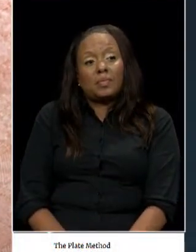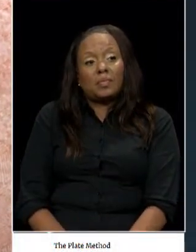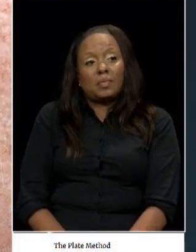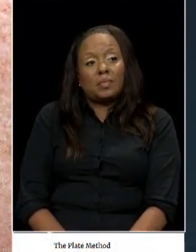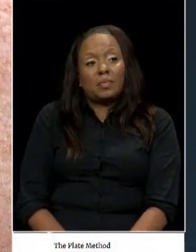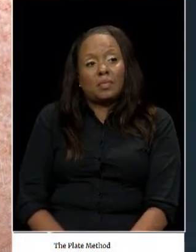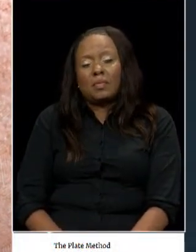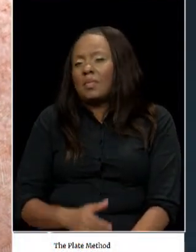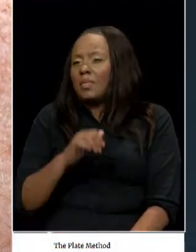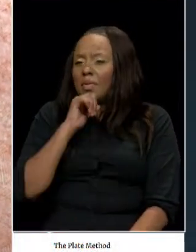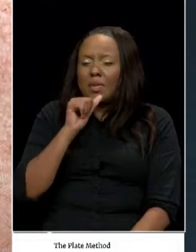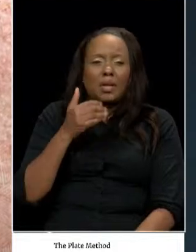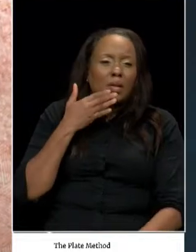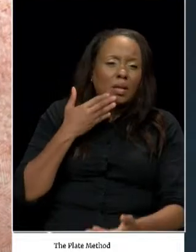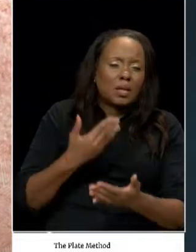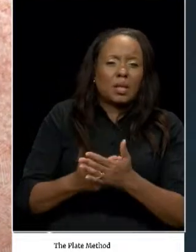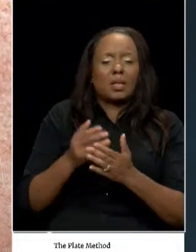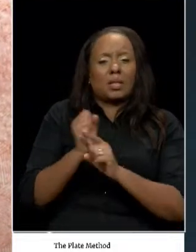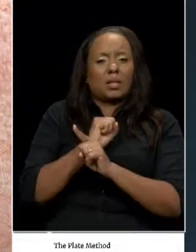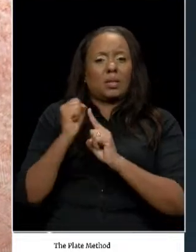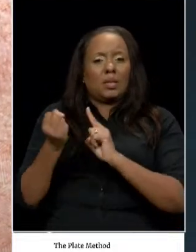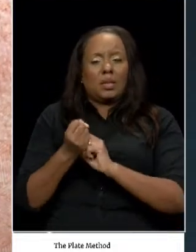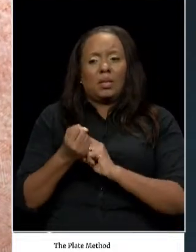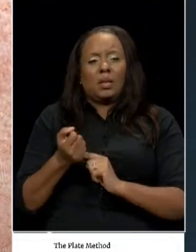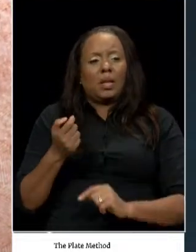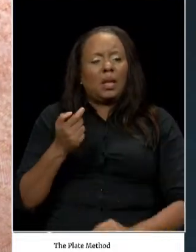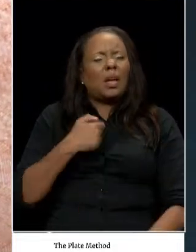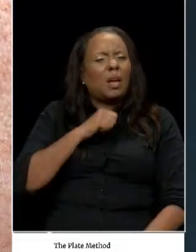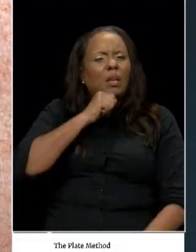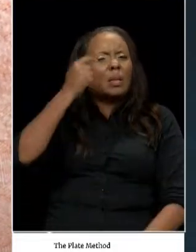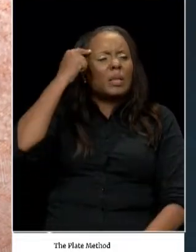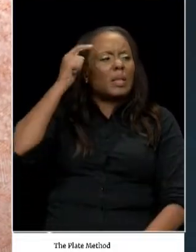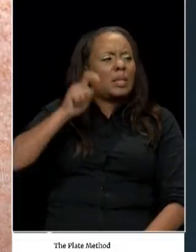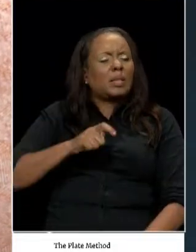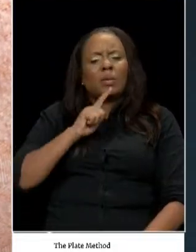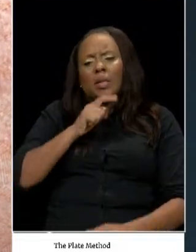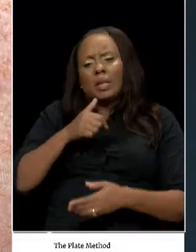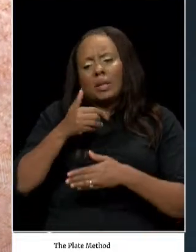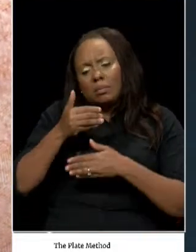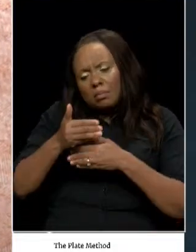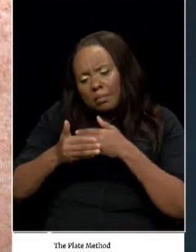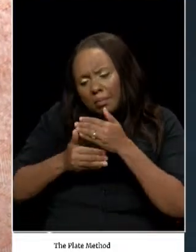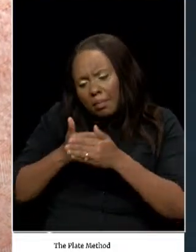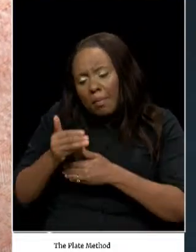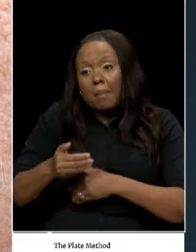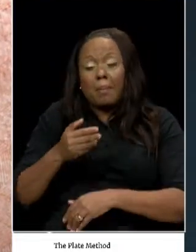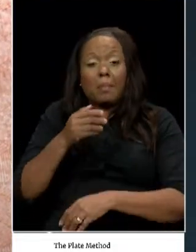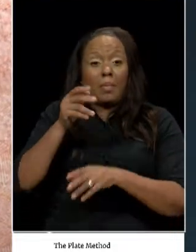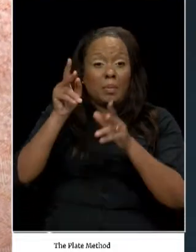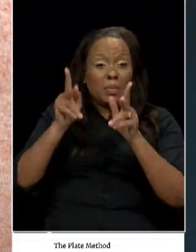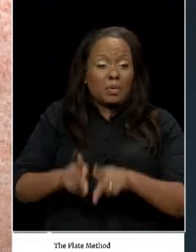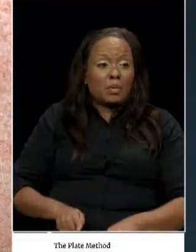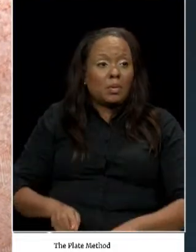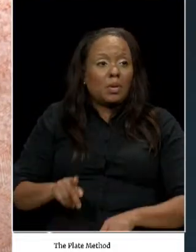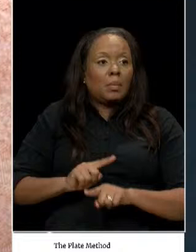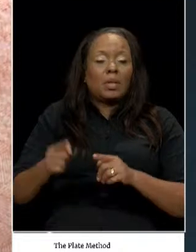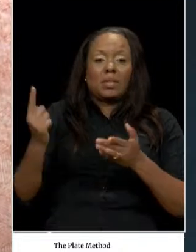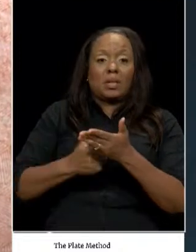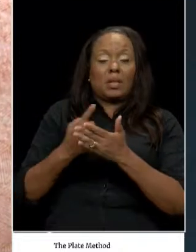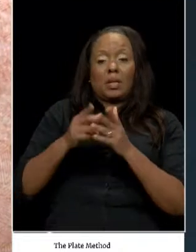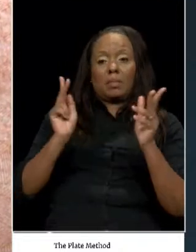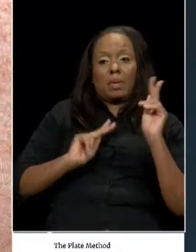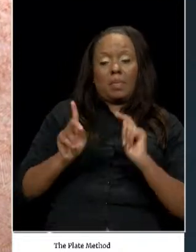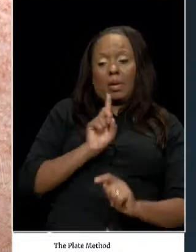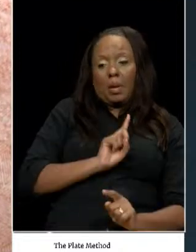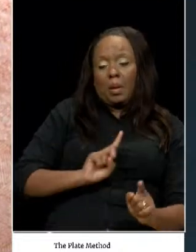comforting, and it's not a situation where I think you need to comfort the patient. It is a situation where the person that comes in is quite scared, which I think that's